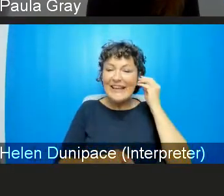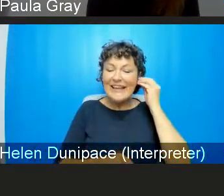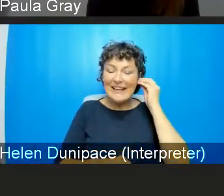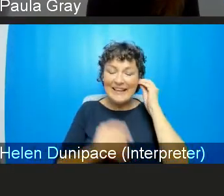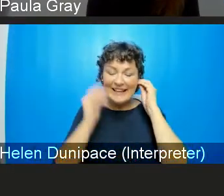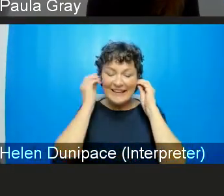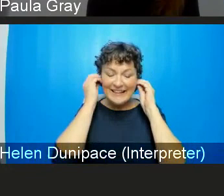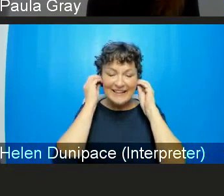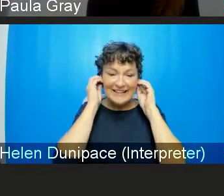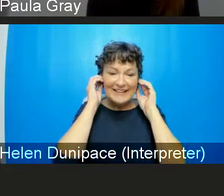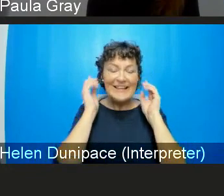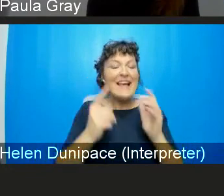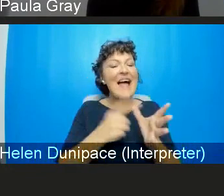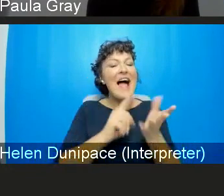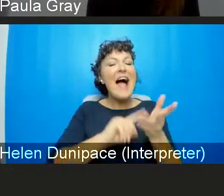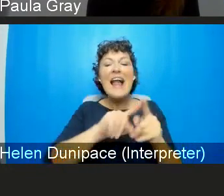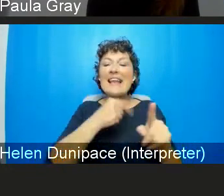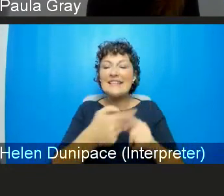Brian, please.